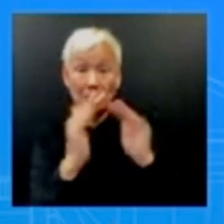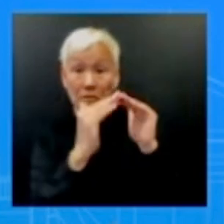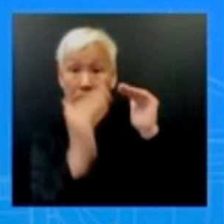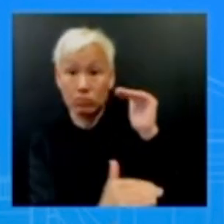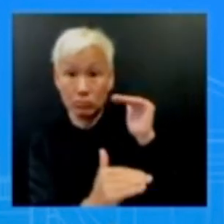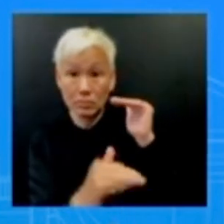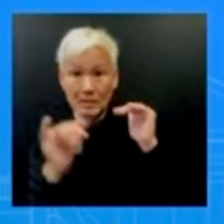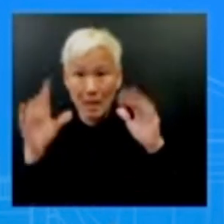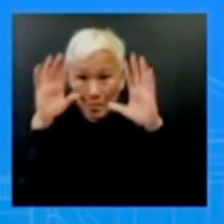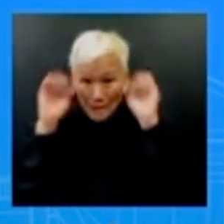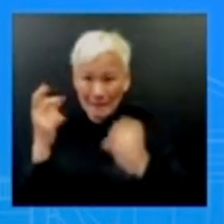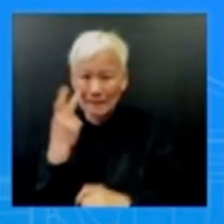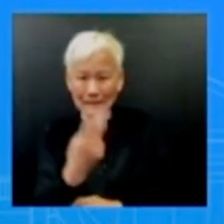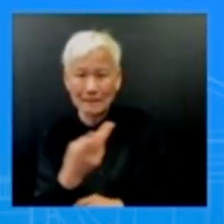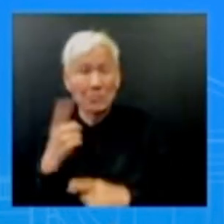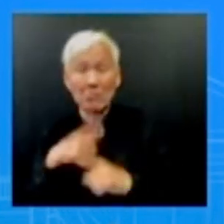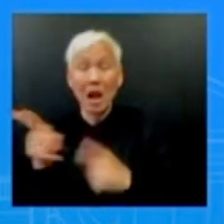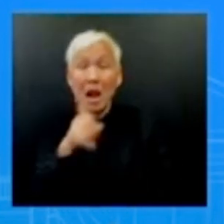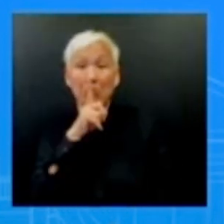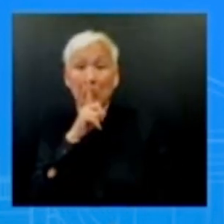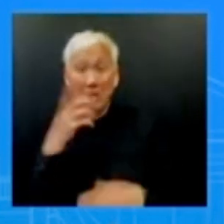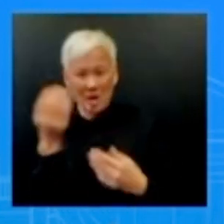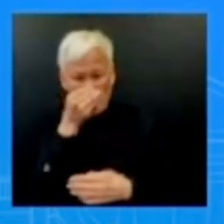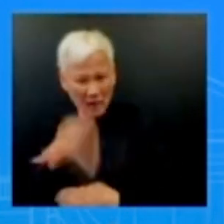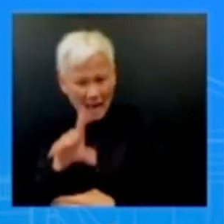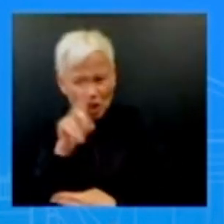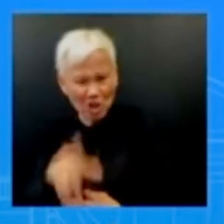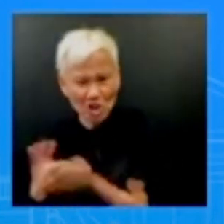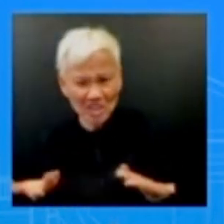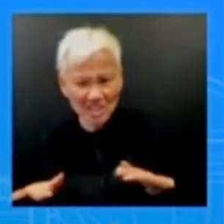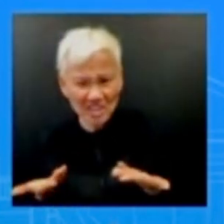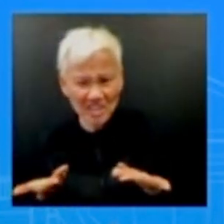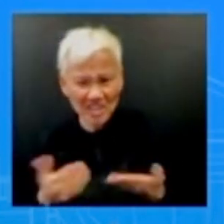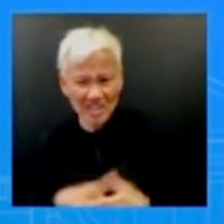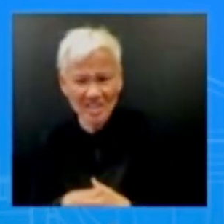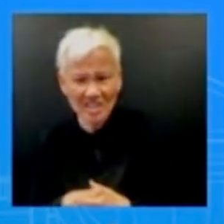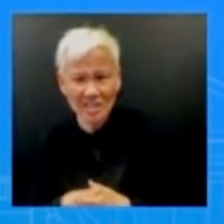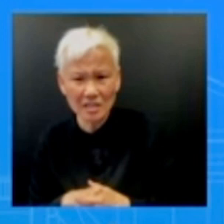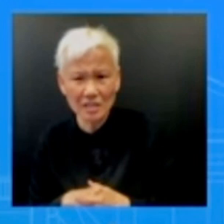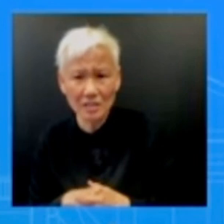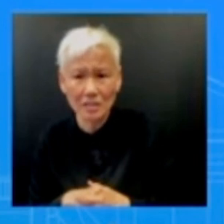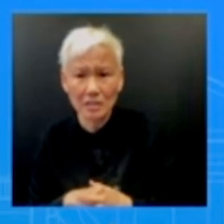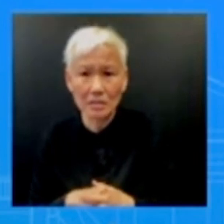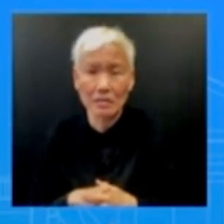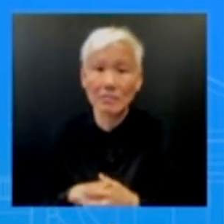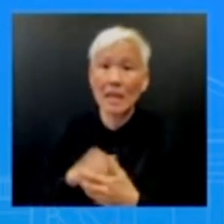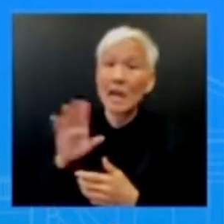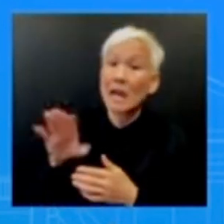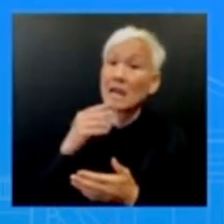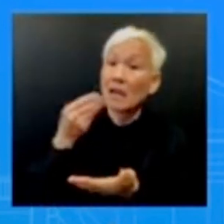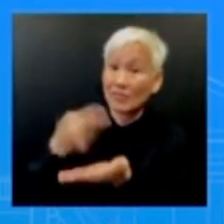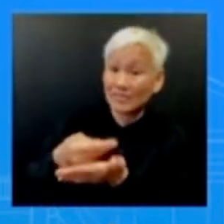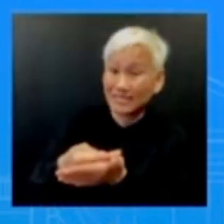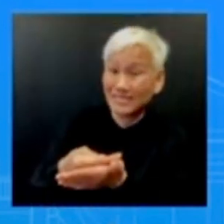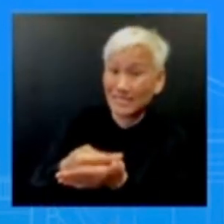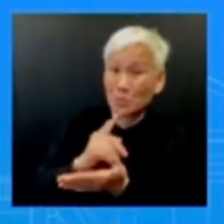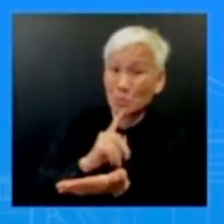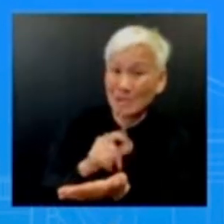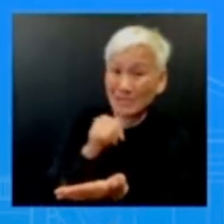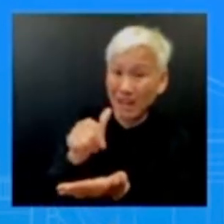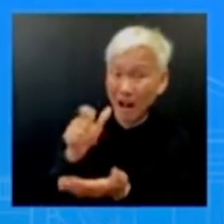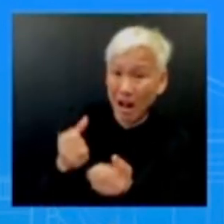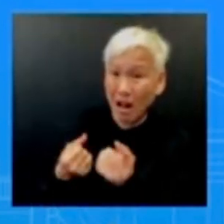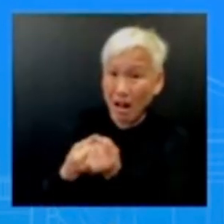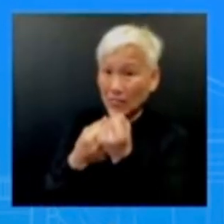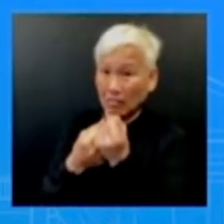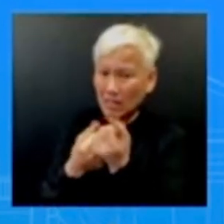certainly care. I mean, their economy is barely being propped up by some pretty radical measures by Mr. Putin.